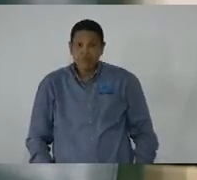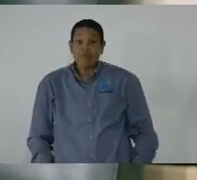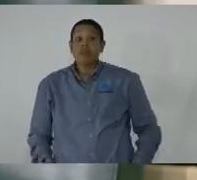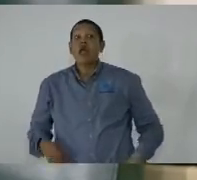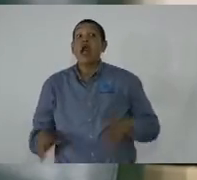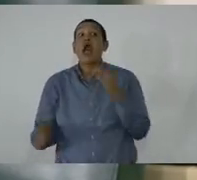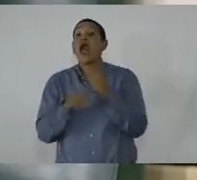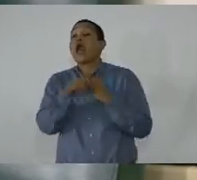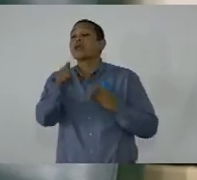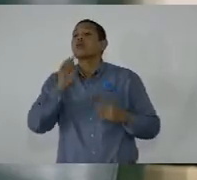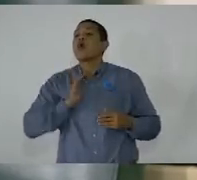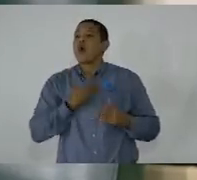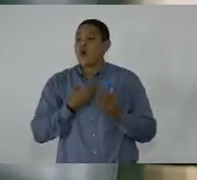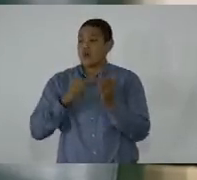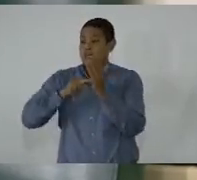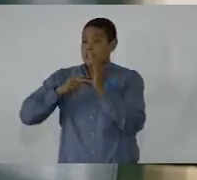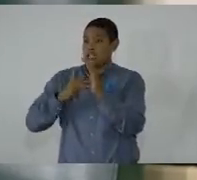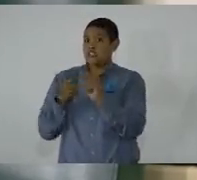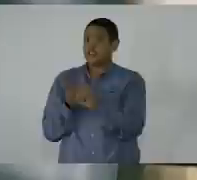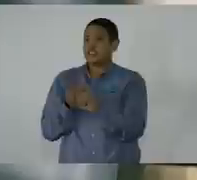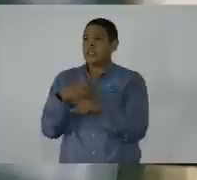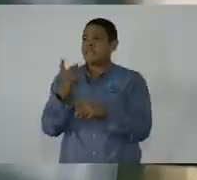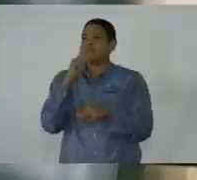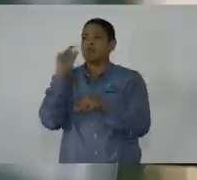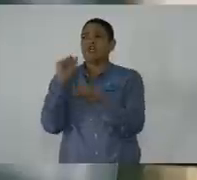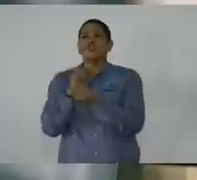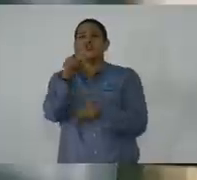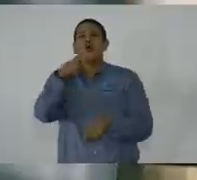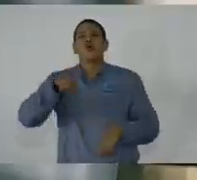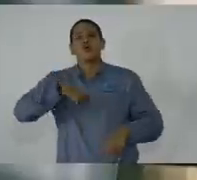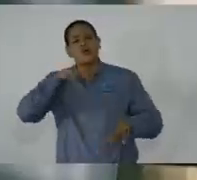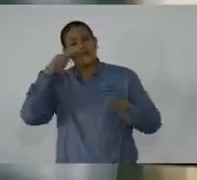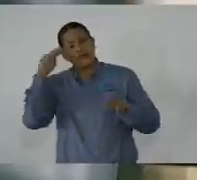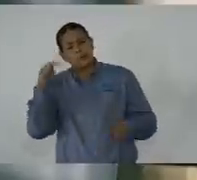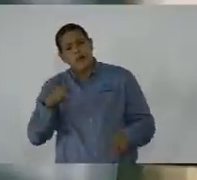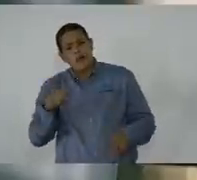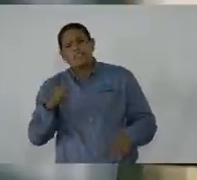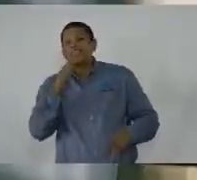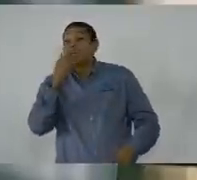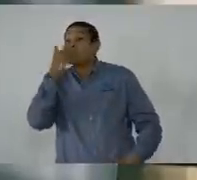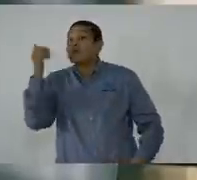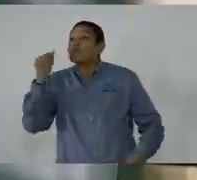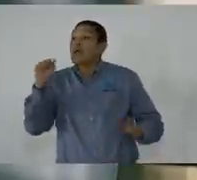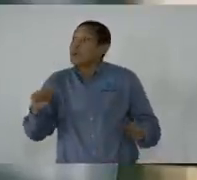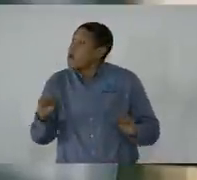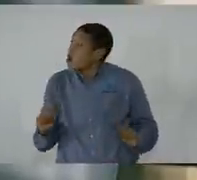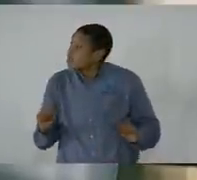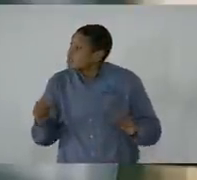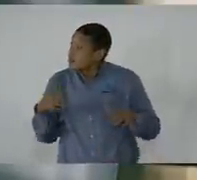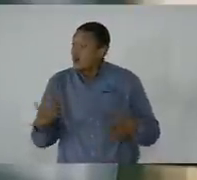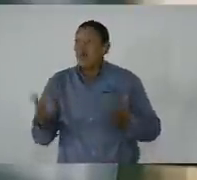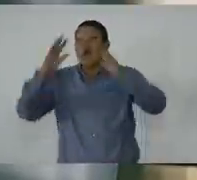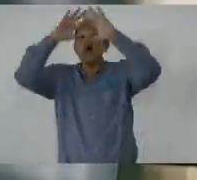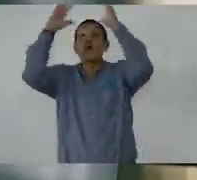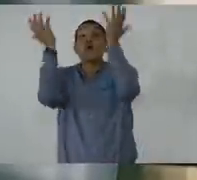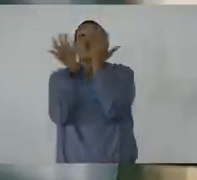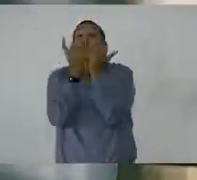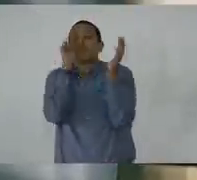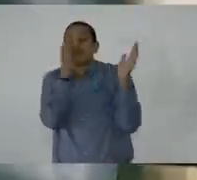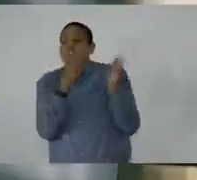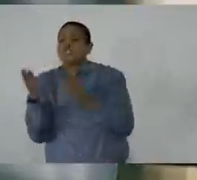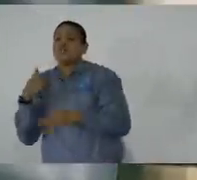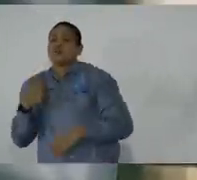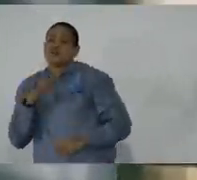Madam Speaker, it is our intention to make sure that we monitor as best as possible the global shifts so that we